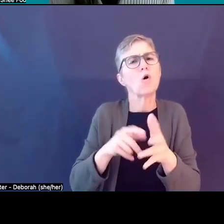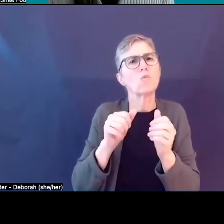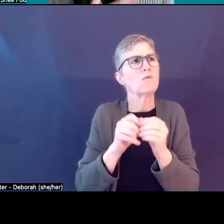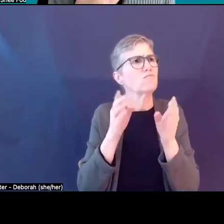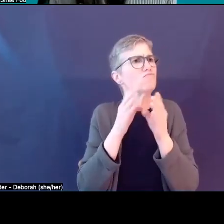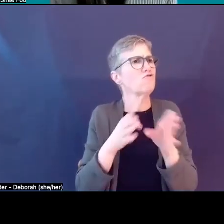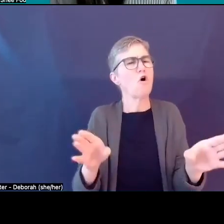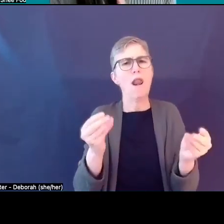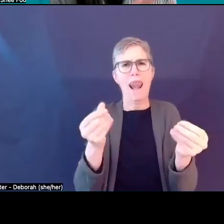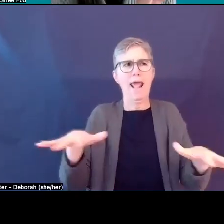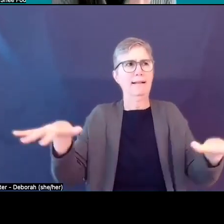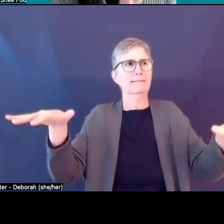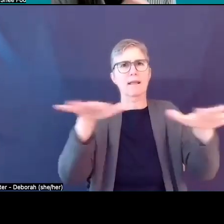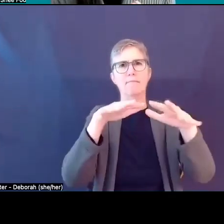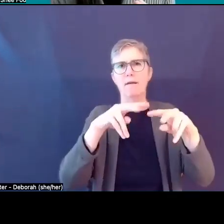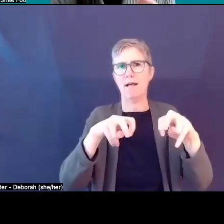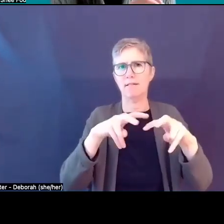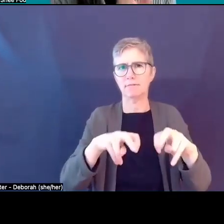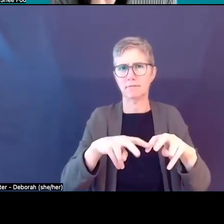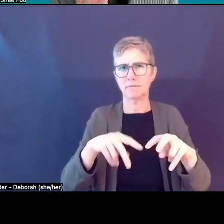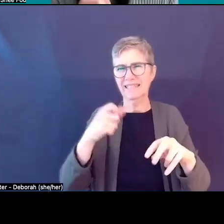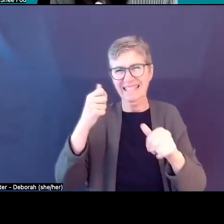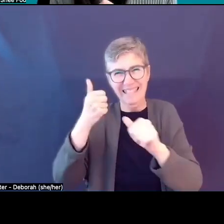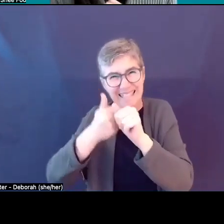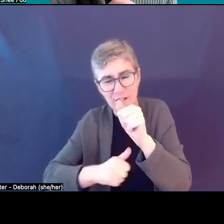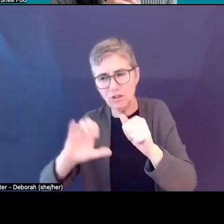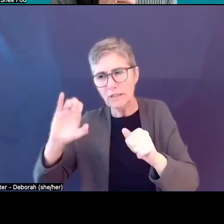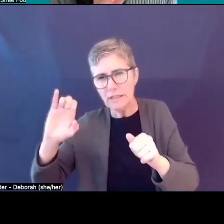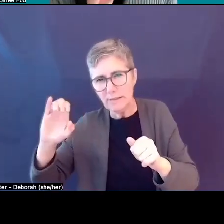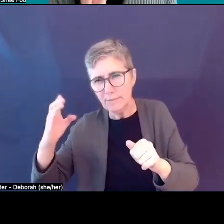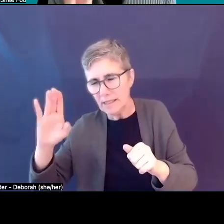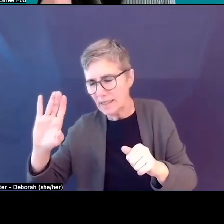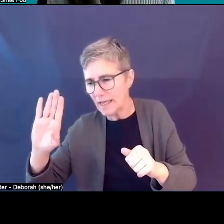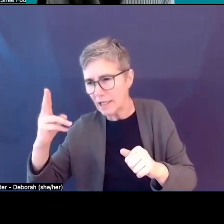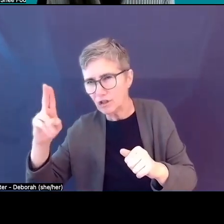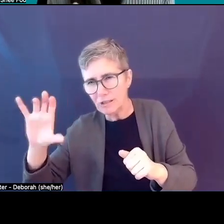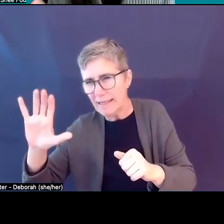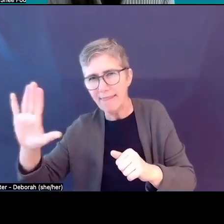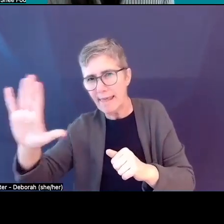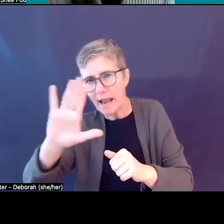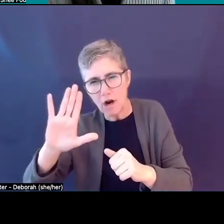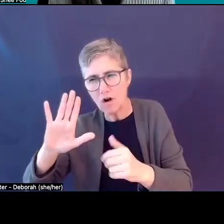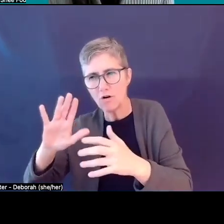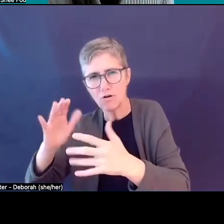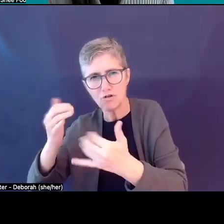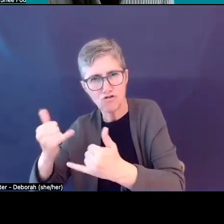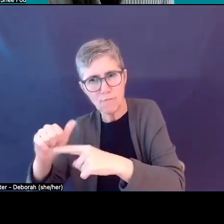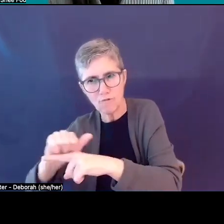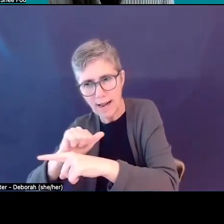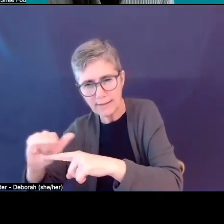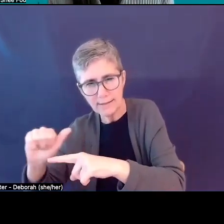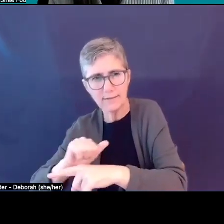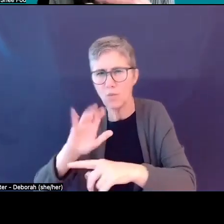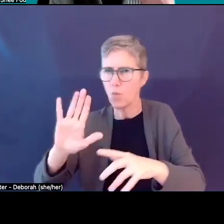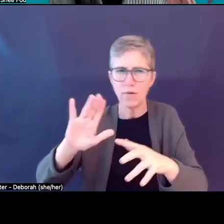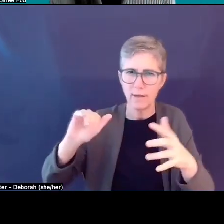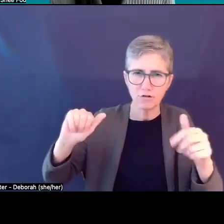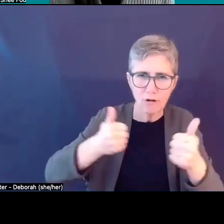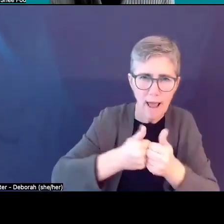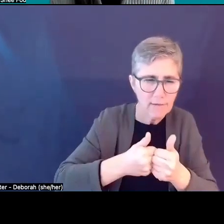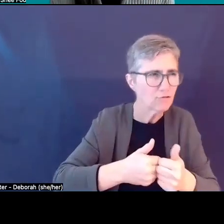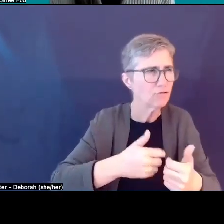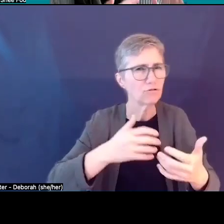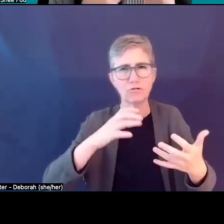includes understanding each CBHC's current practices, challenges, workflows through